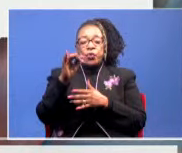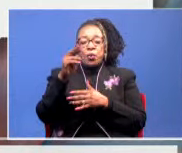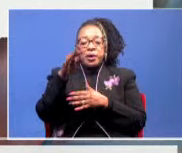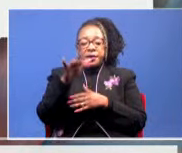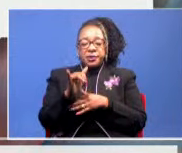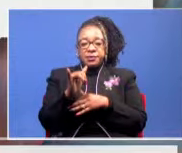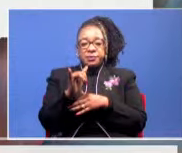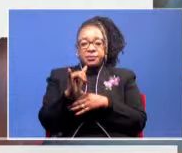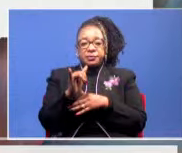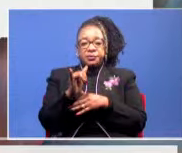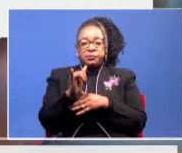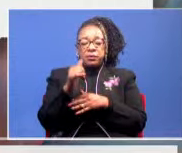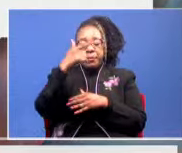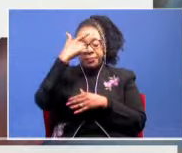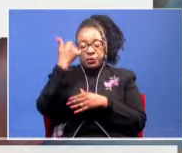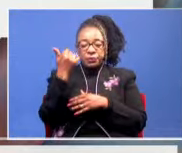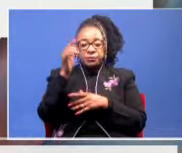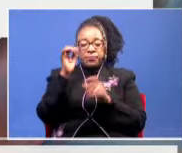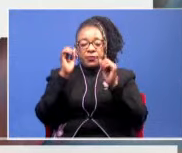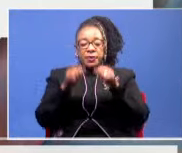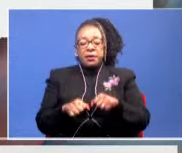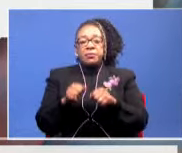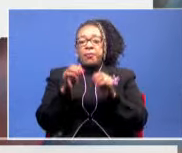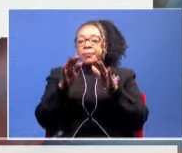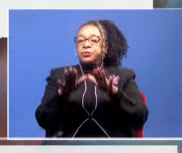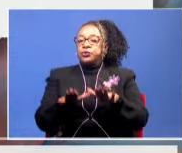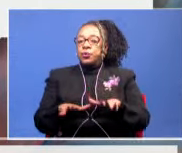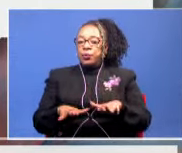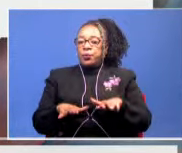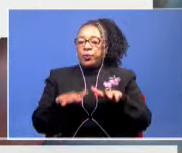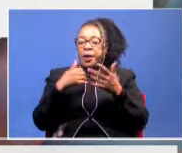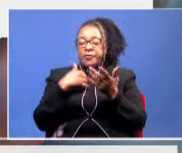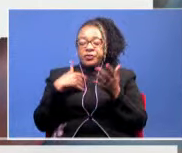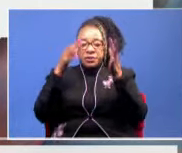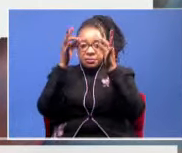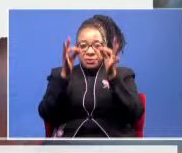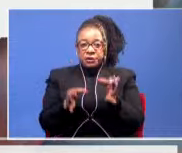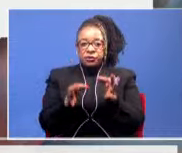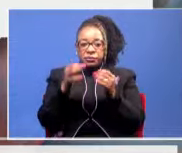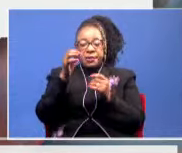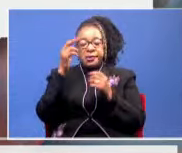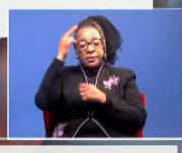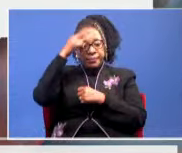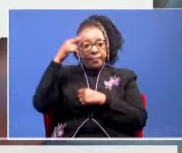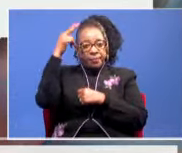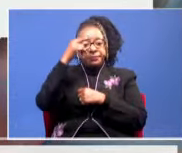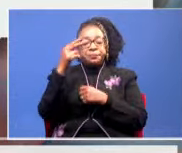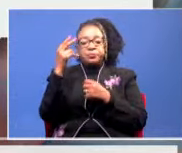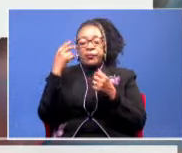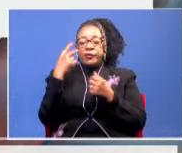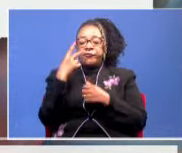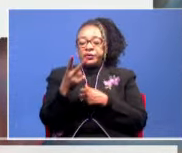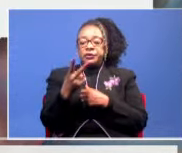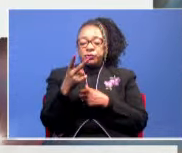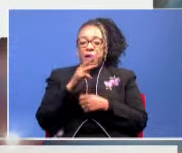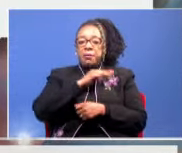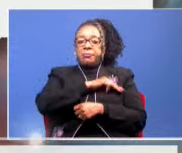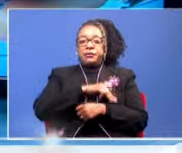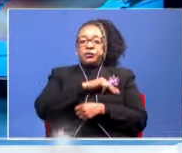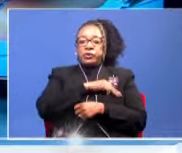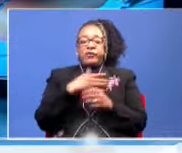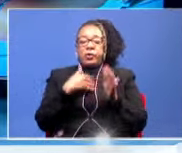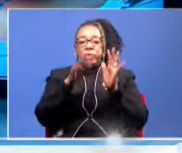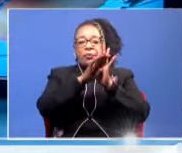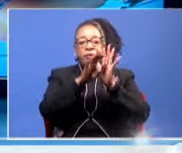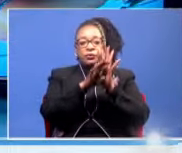well, think they can slow down or subvert Kenya's determination to forge ahead and realize the vision and mission of our constitution. They